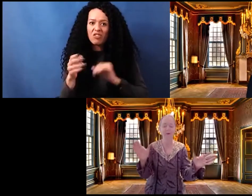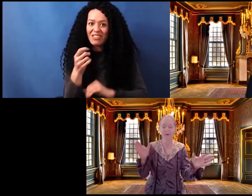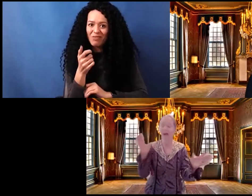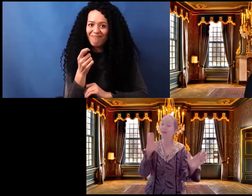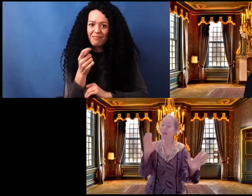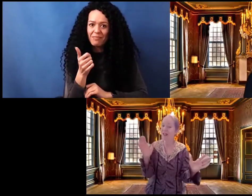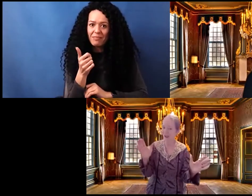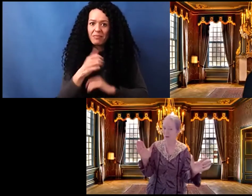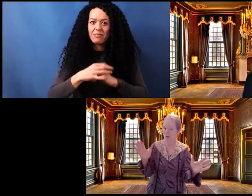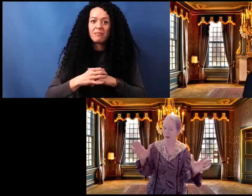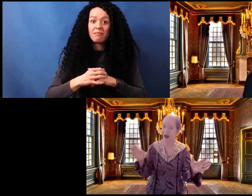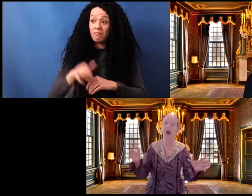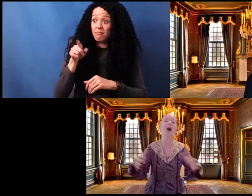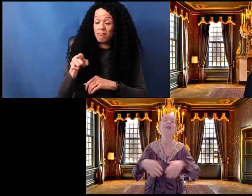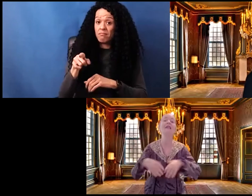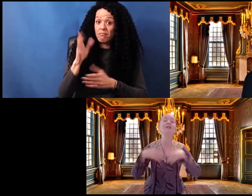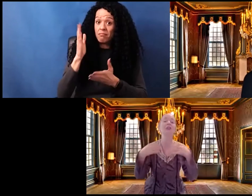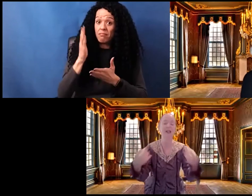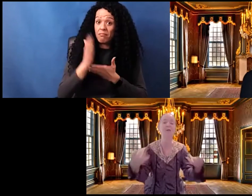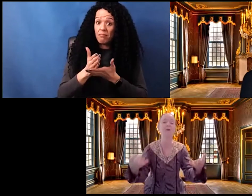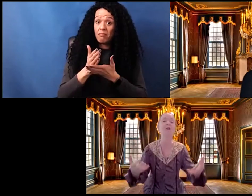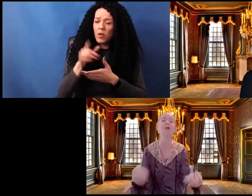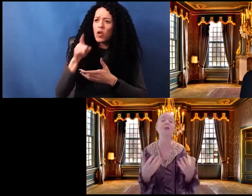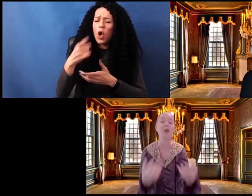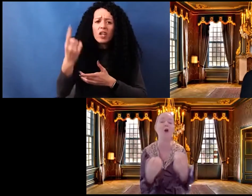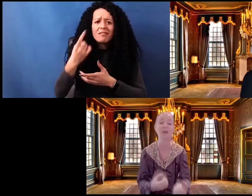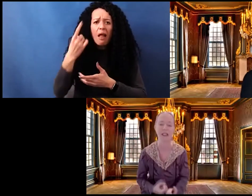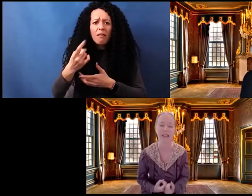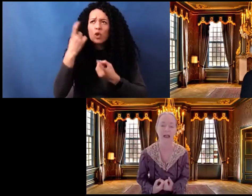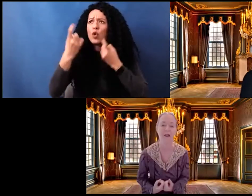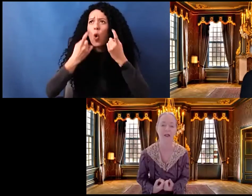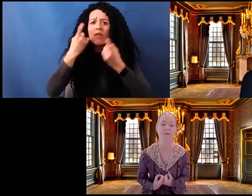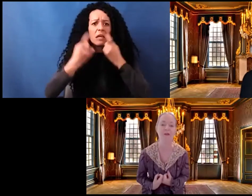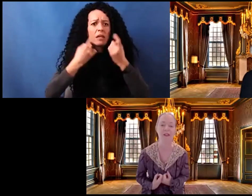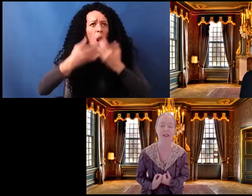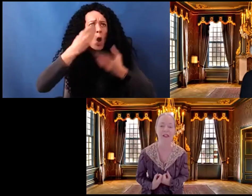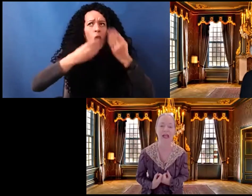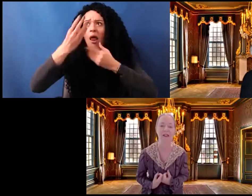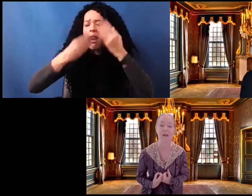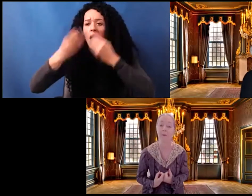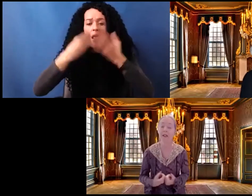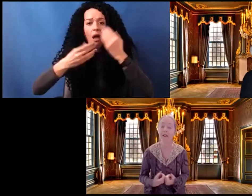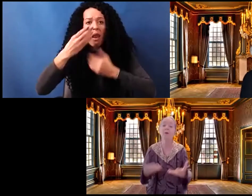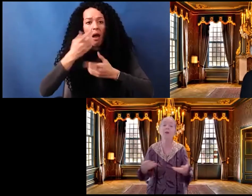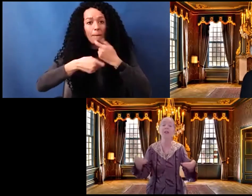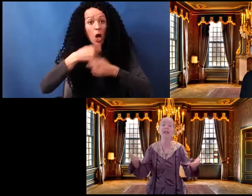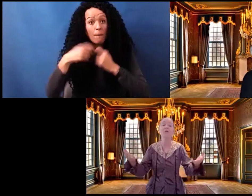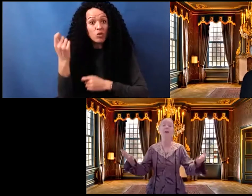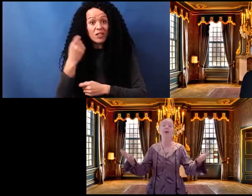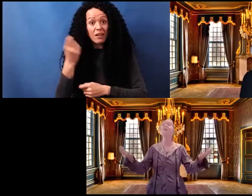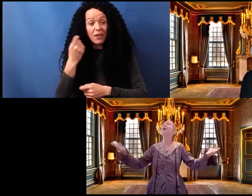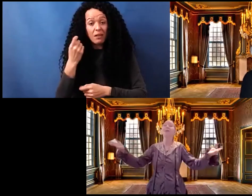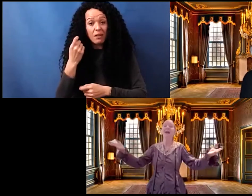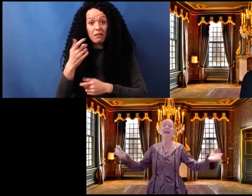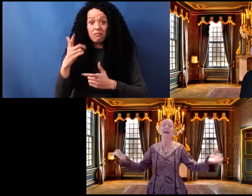No. This was her insatiable curiosity that built the success, something which stayed with